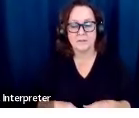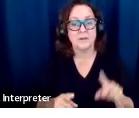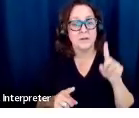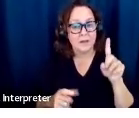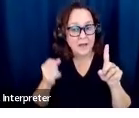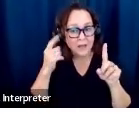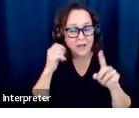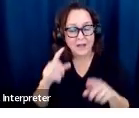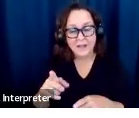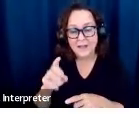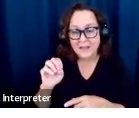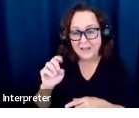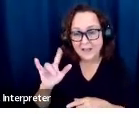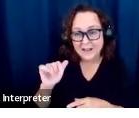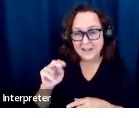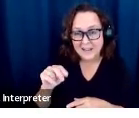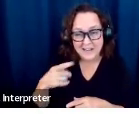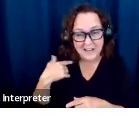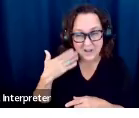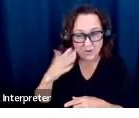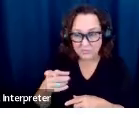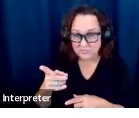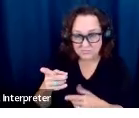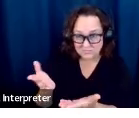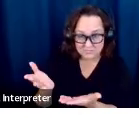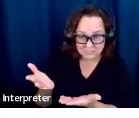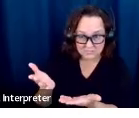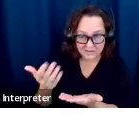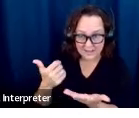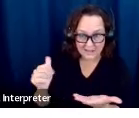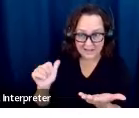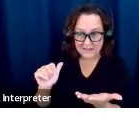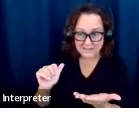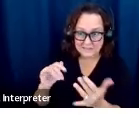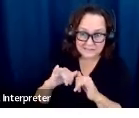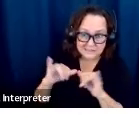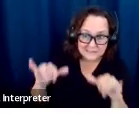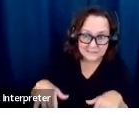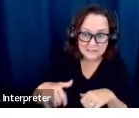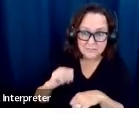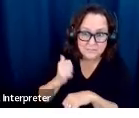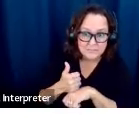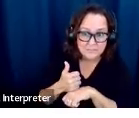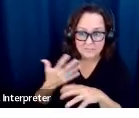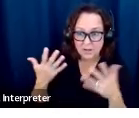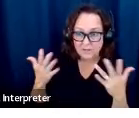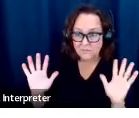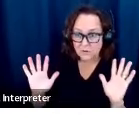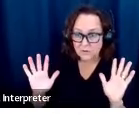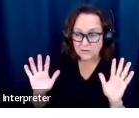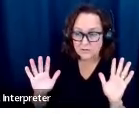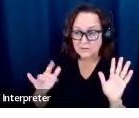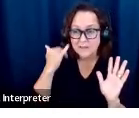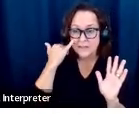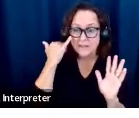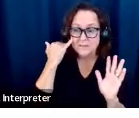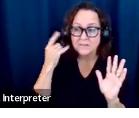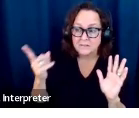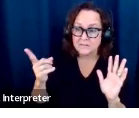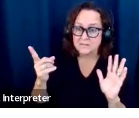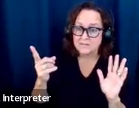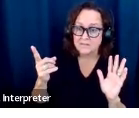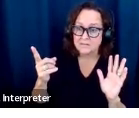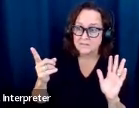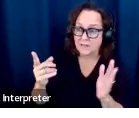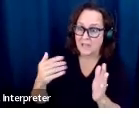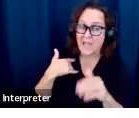said, Elian, I don't know if there's anything already in place for sort of, let's say, notifying people if they do get a